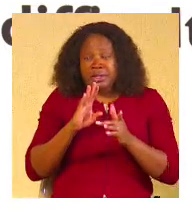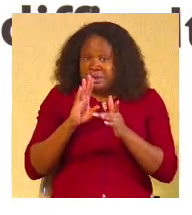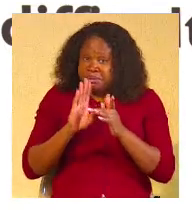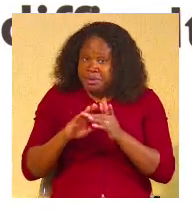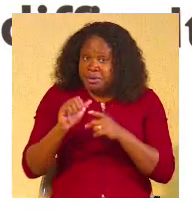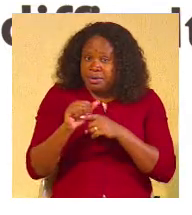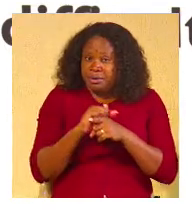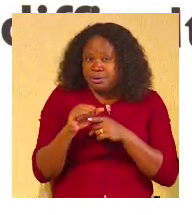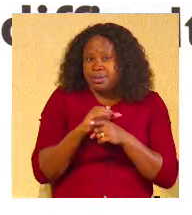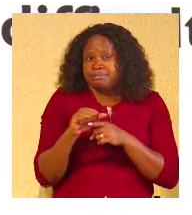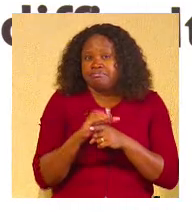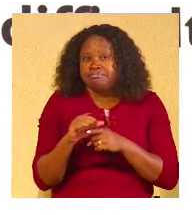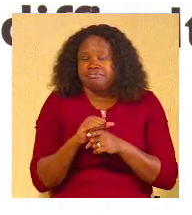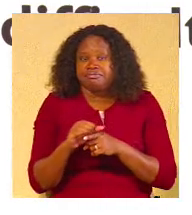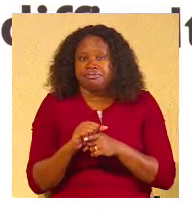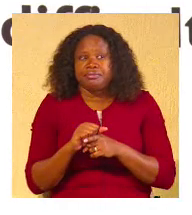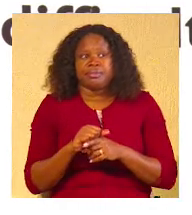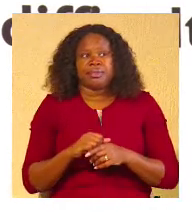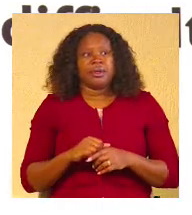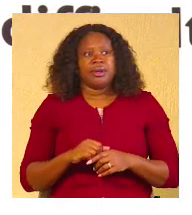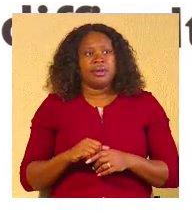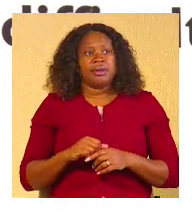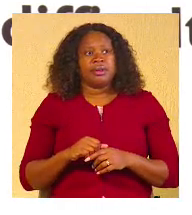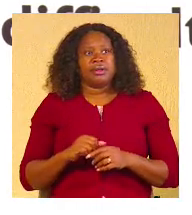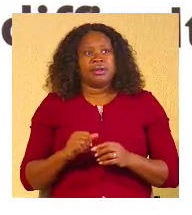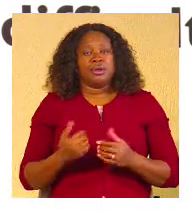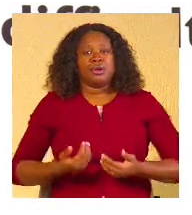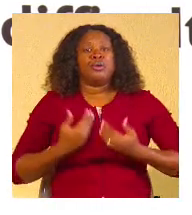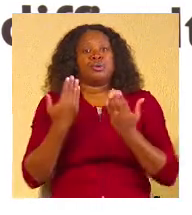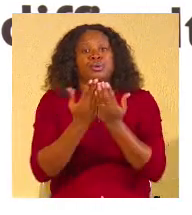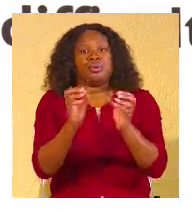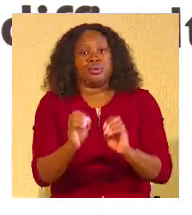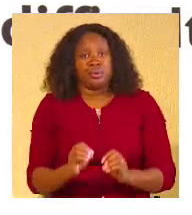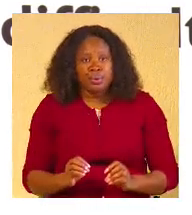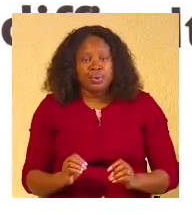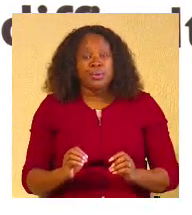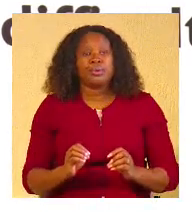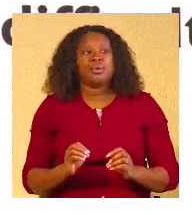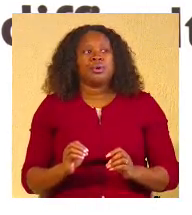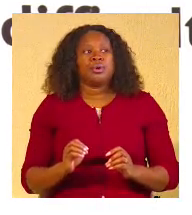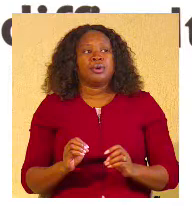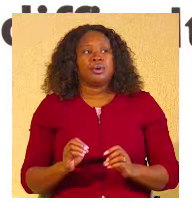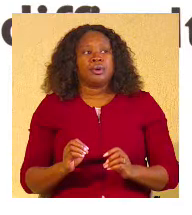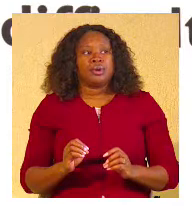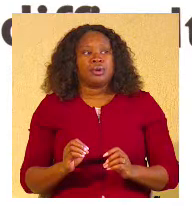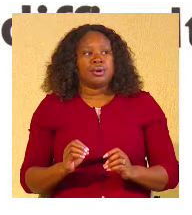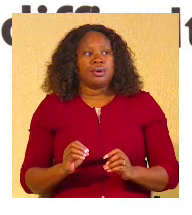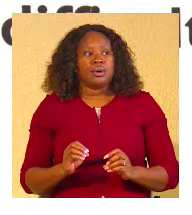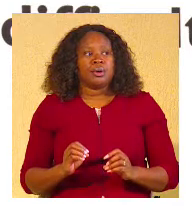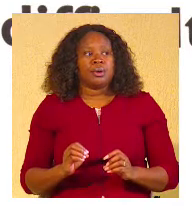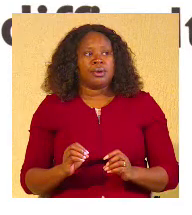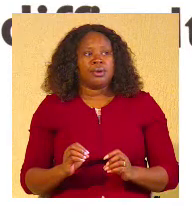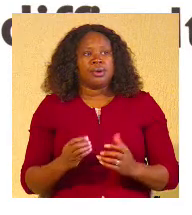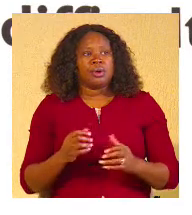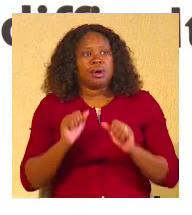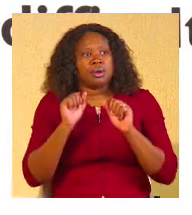training, we normally cater for the out-of-school youth who are unable to obtain admission at